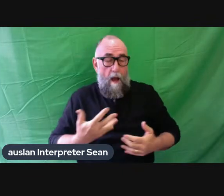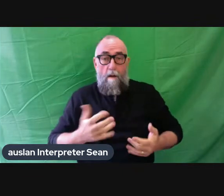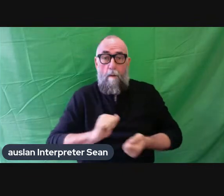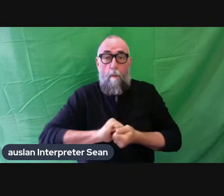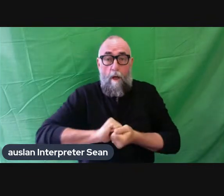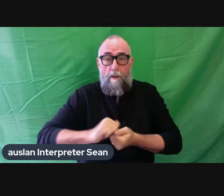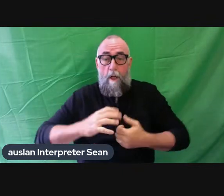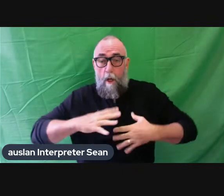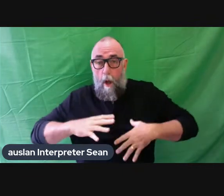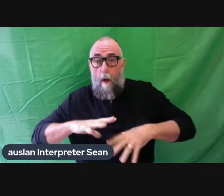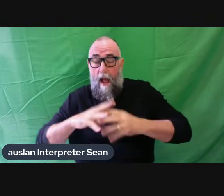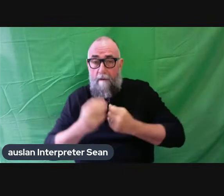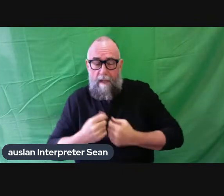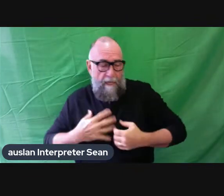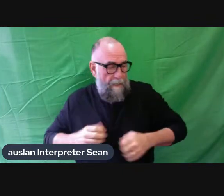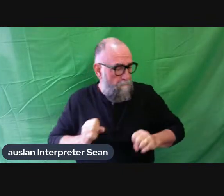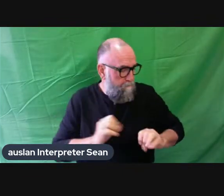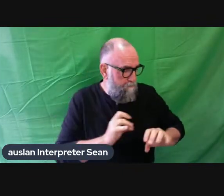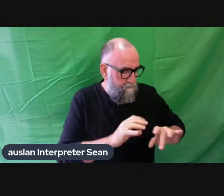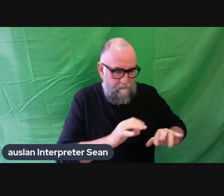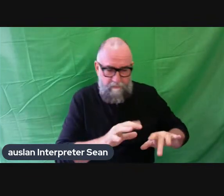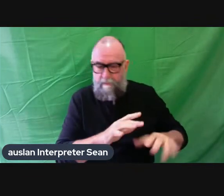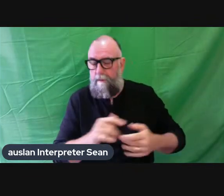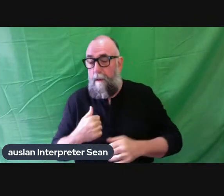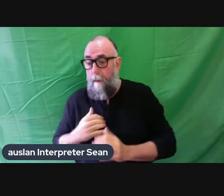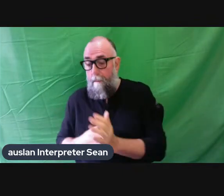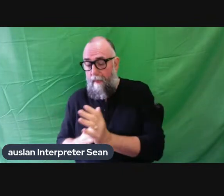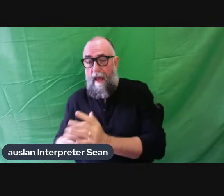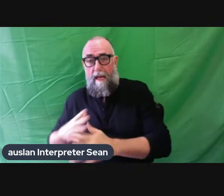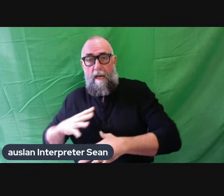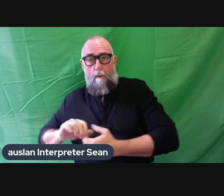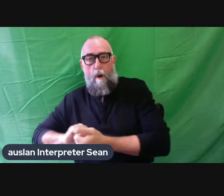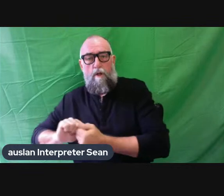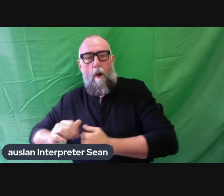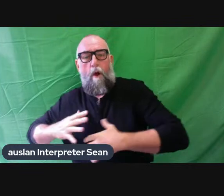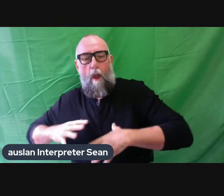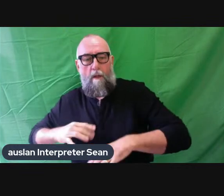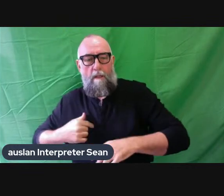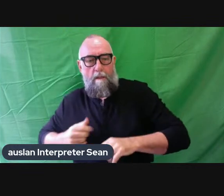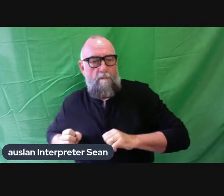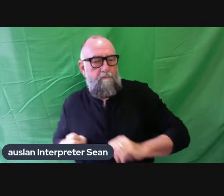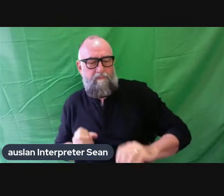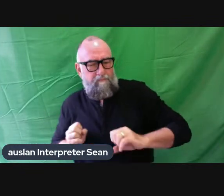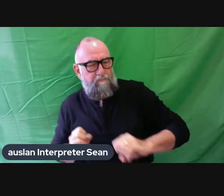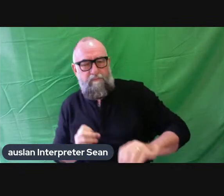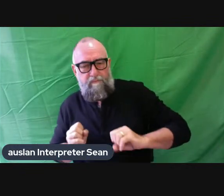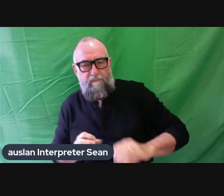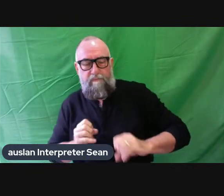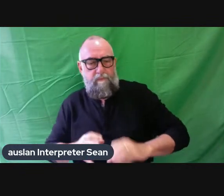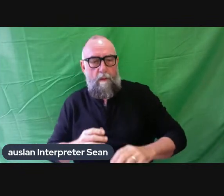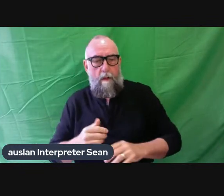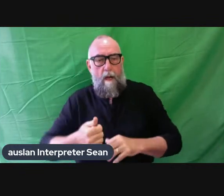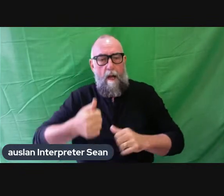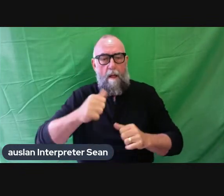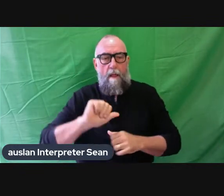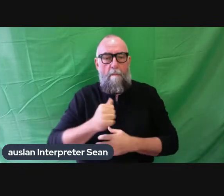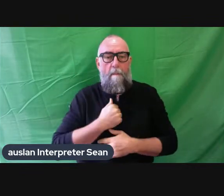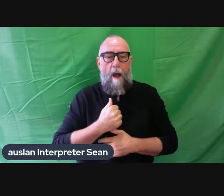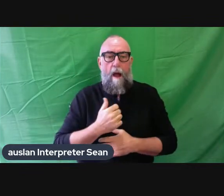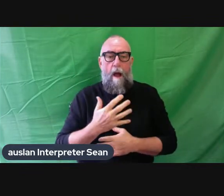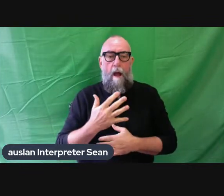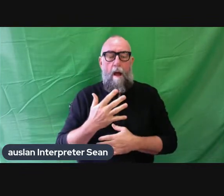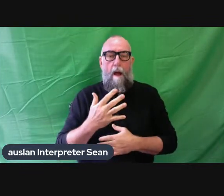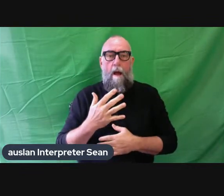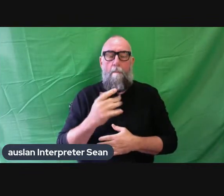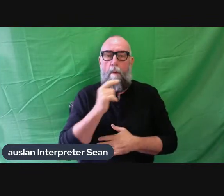so I knew my mum needed some clean knickers and bras. And I started to load everything into the wash when I heard my youngest son say, "Grandma, wake